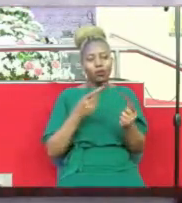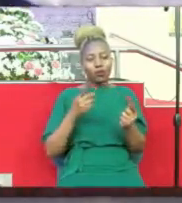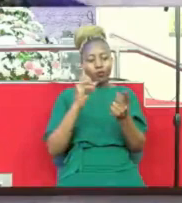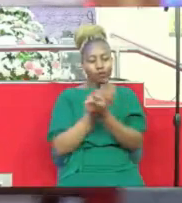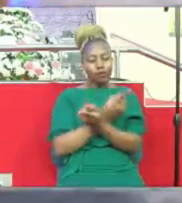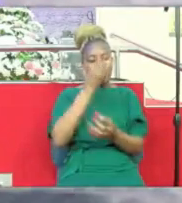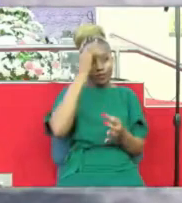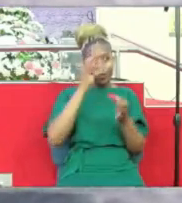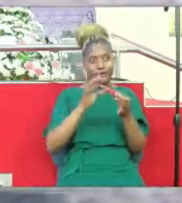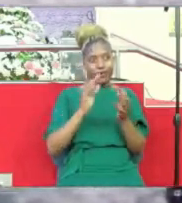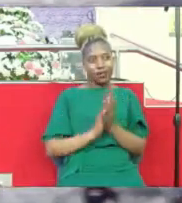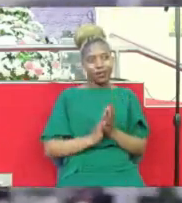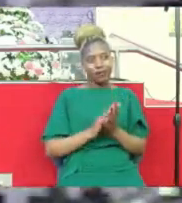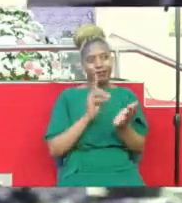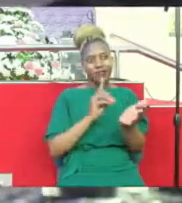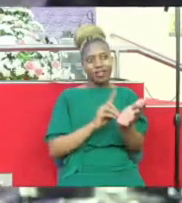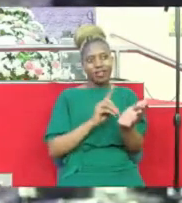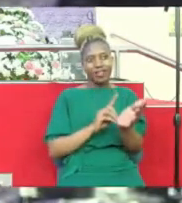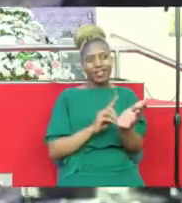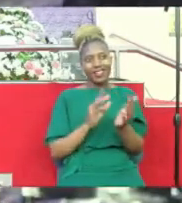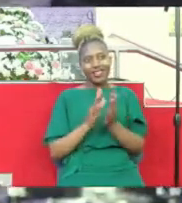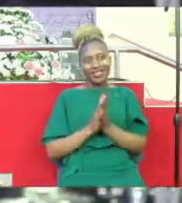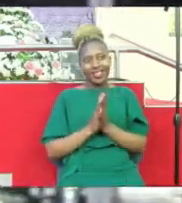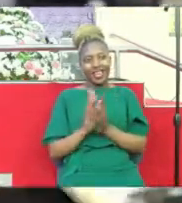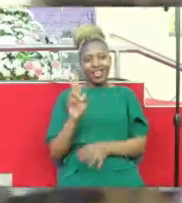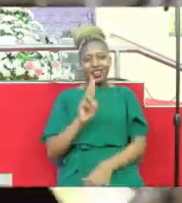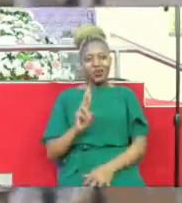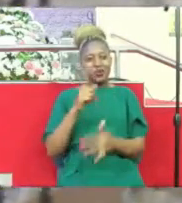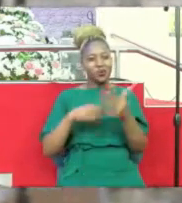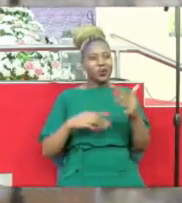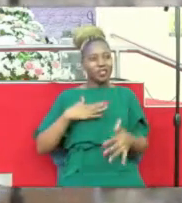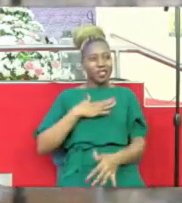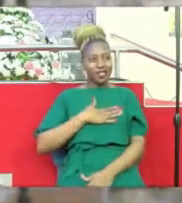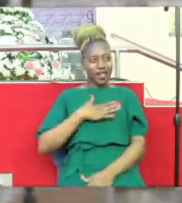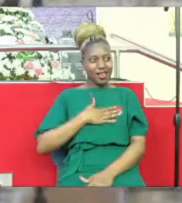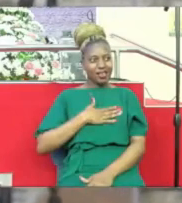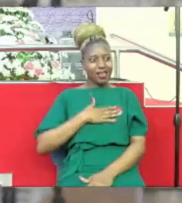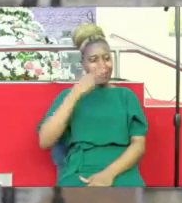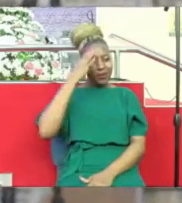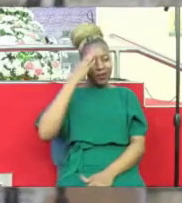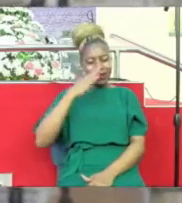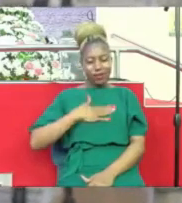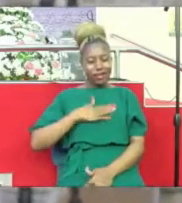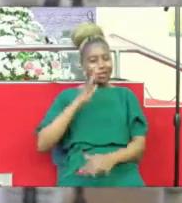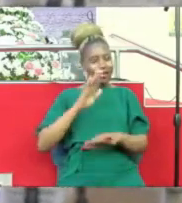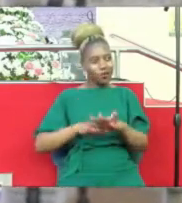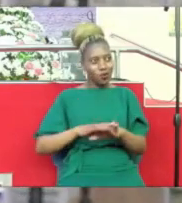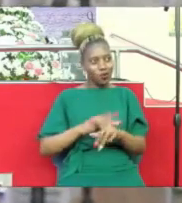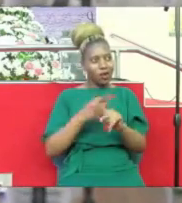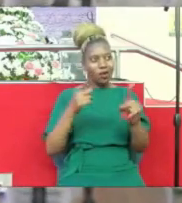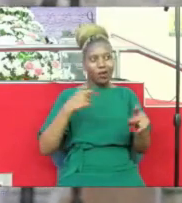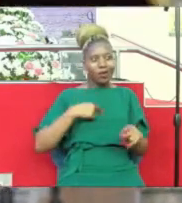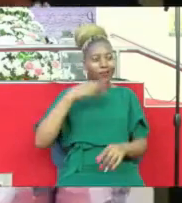The doctor knew science, and science is good, but I know